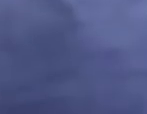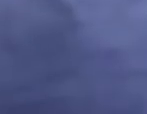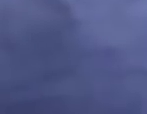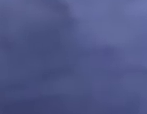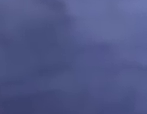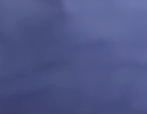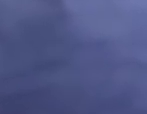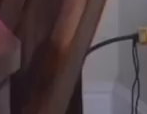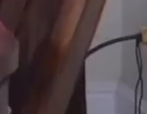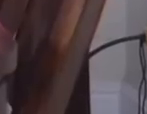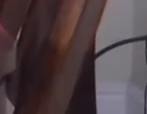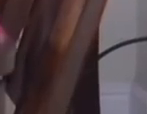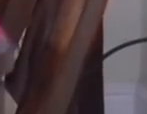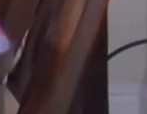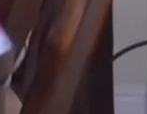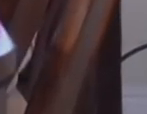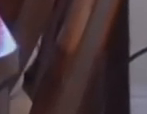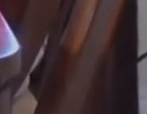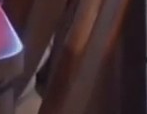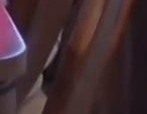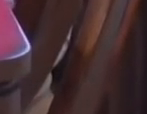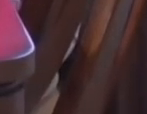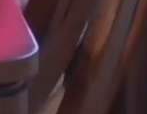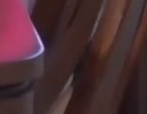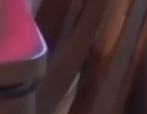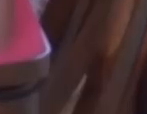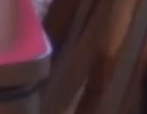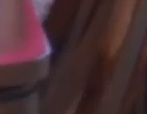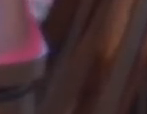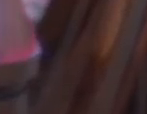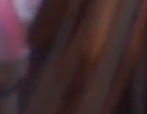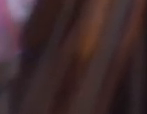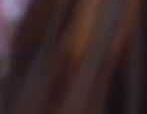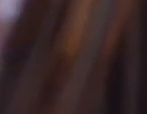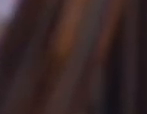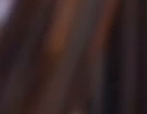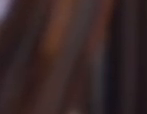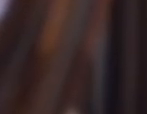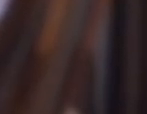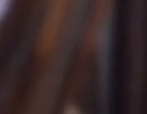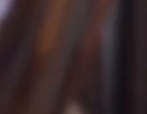Zadnest TV, a part of our lives for 40 years.